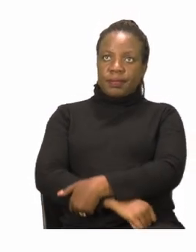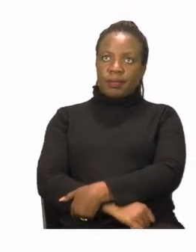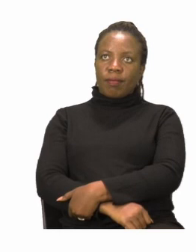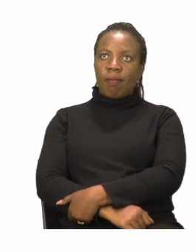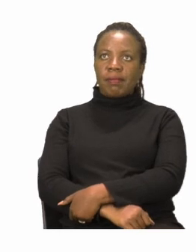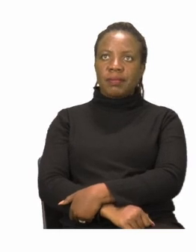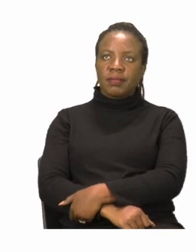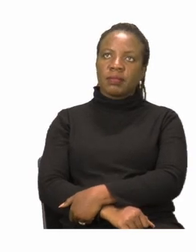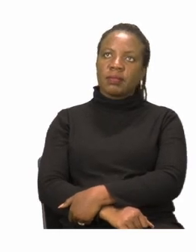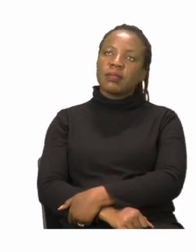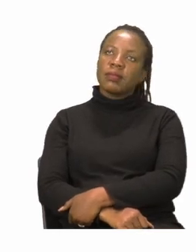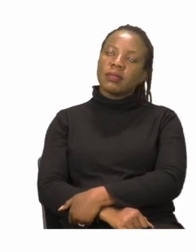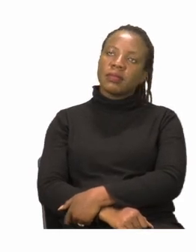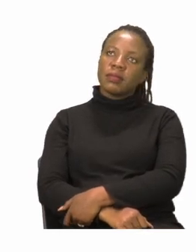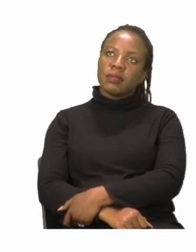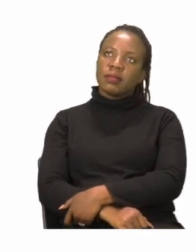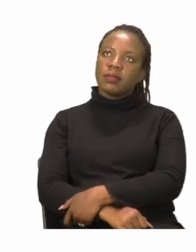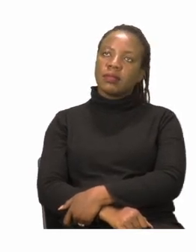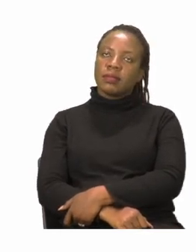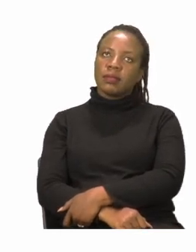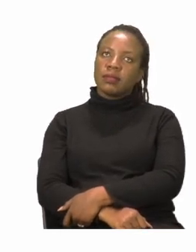Now, the example